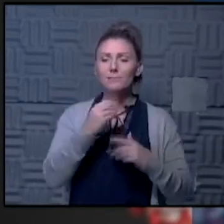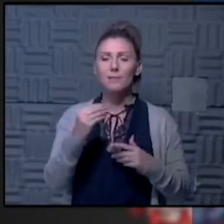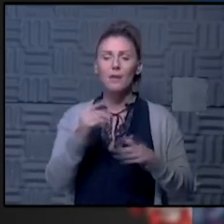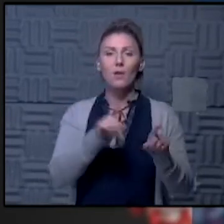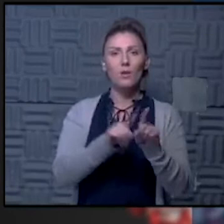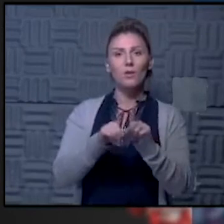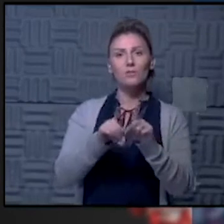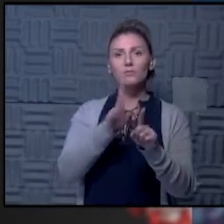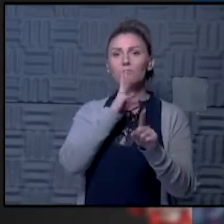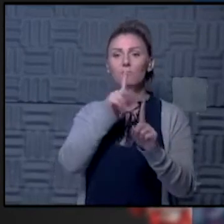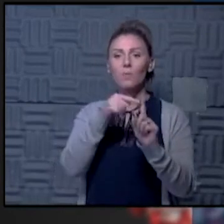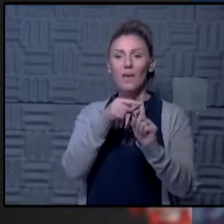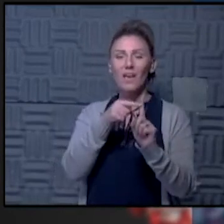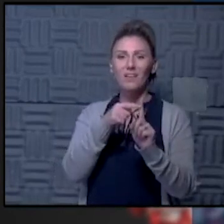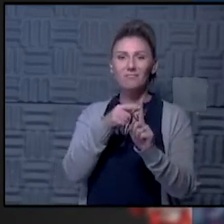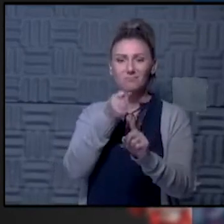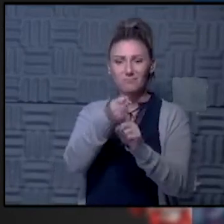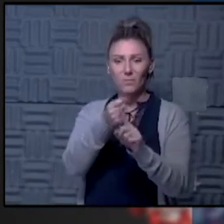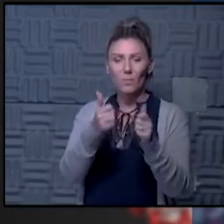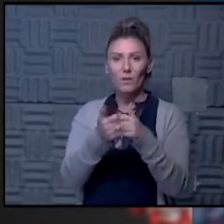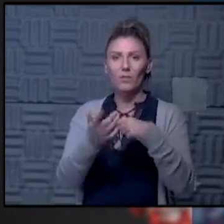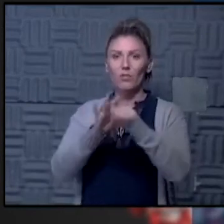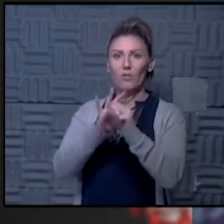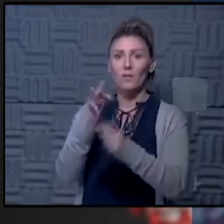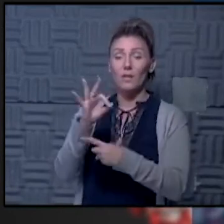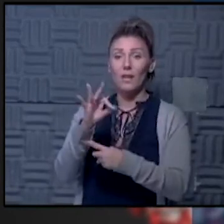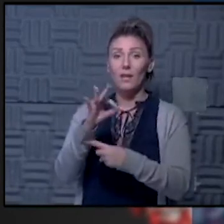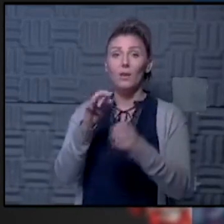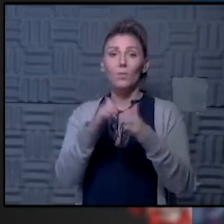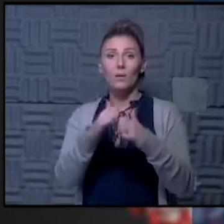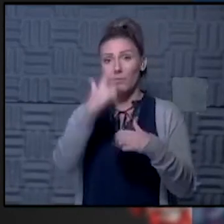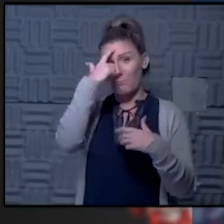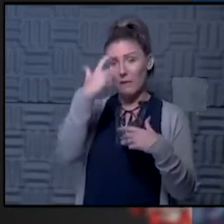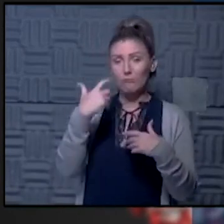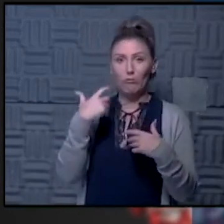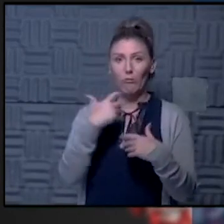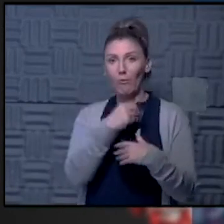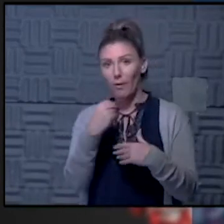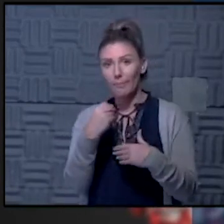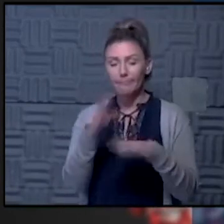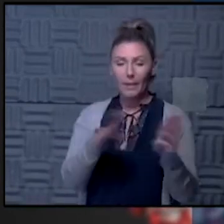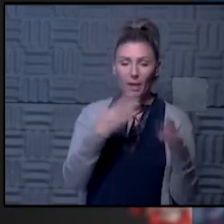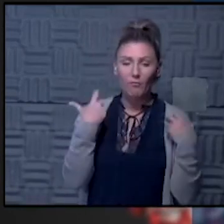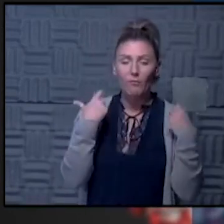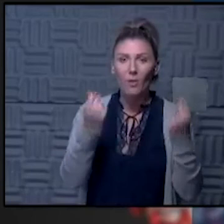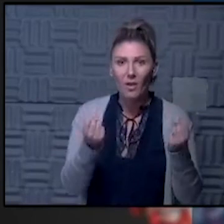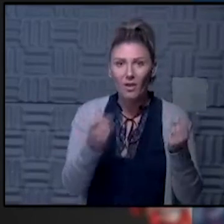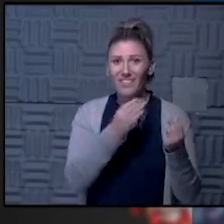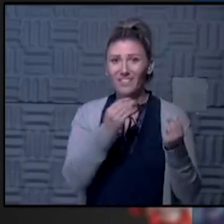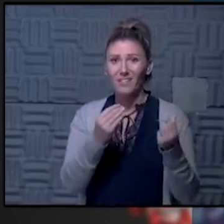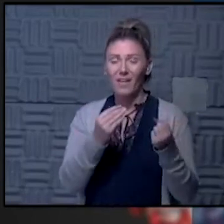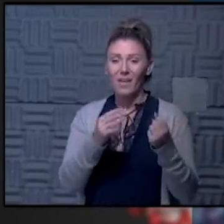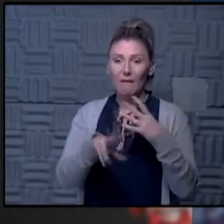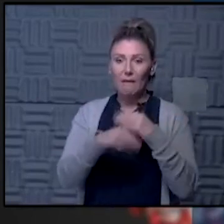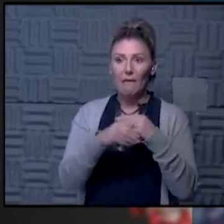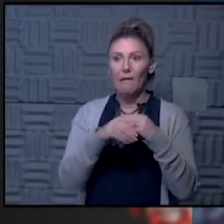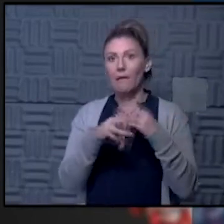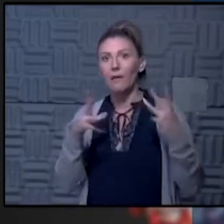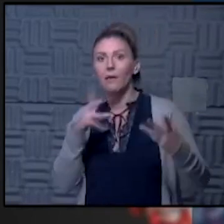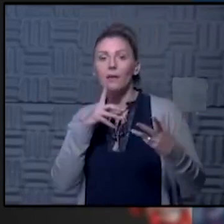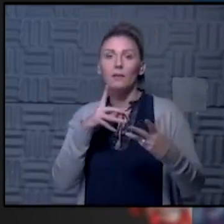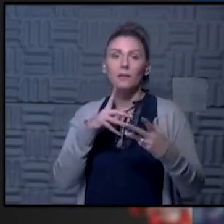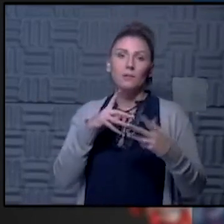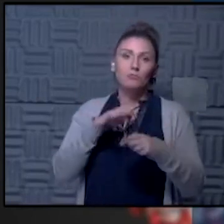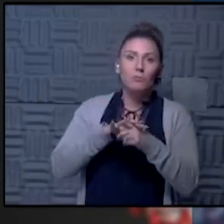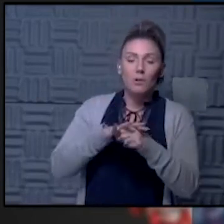talk about the impact of COVID-19 on the mental and behavioral health, including the added stressors, anxiety, social